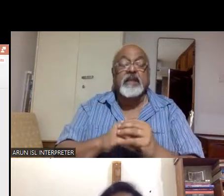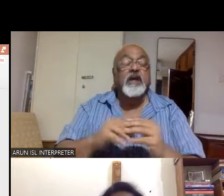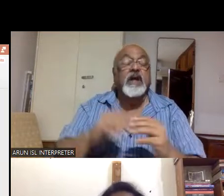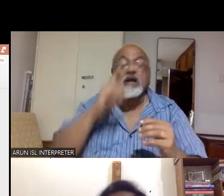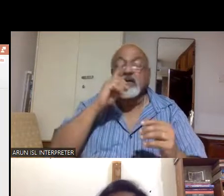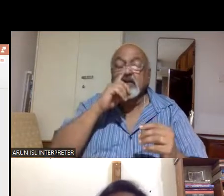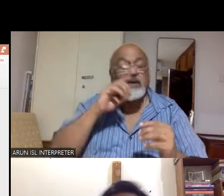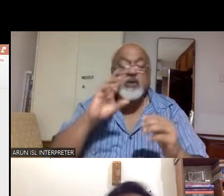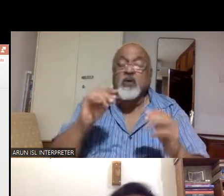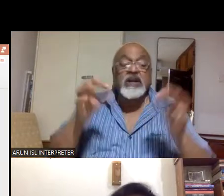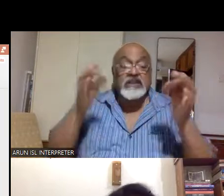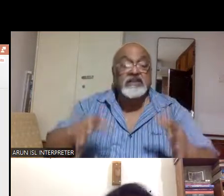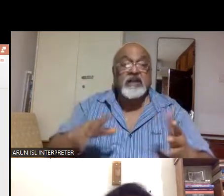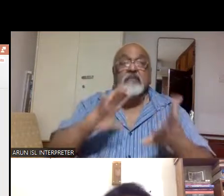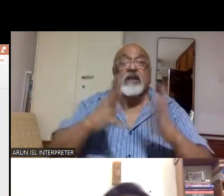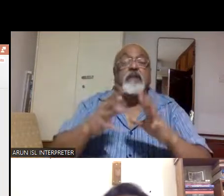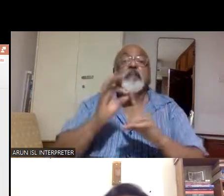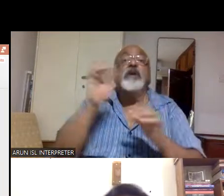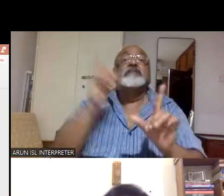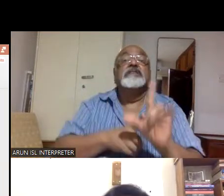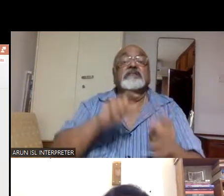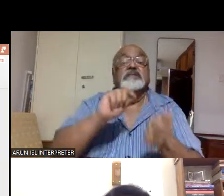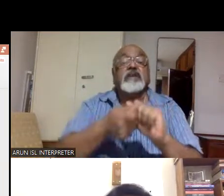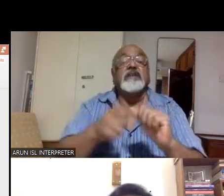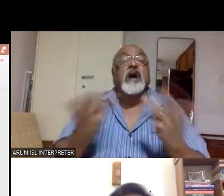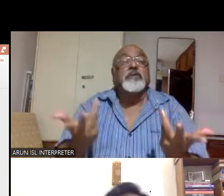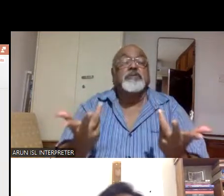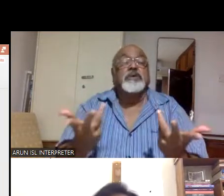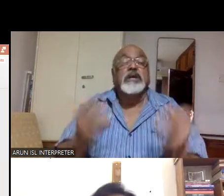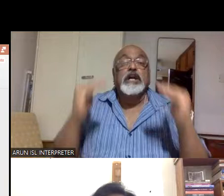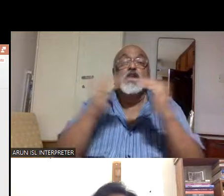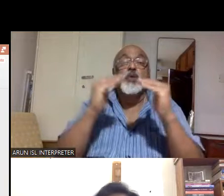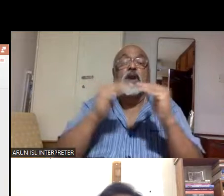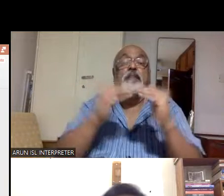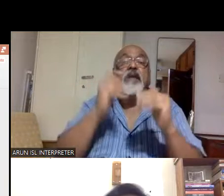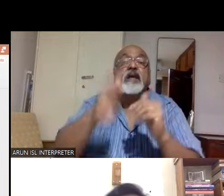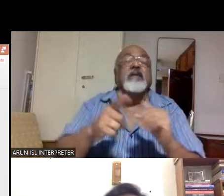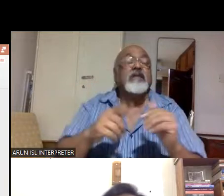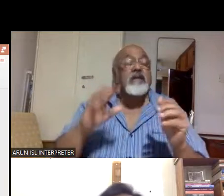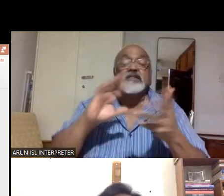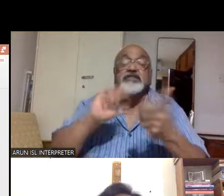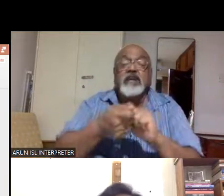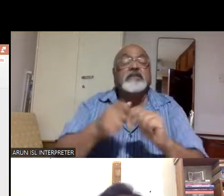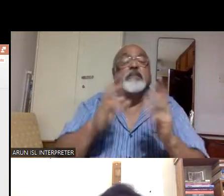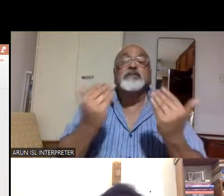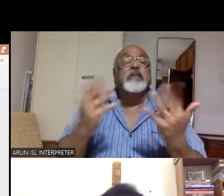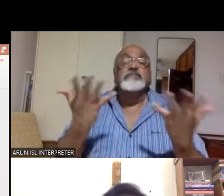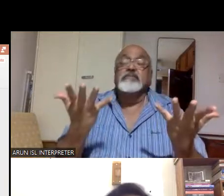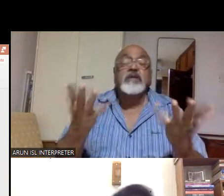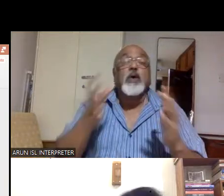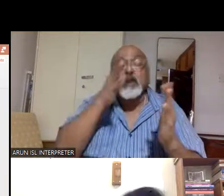So they were not able to change policies for equal pay for equal work. And women were getting paid